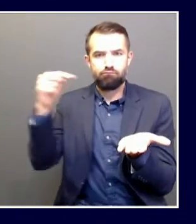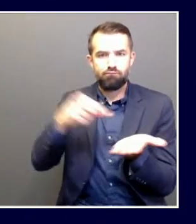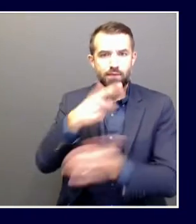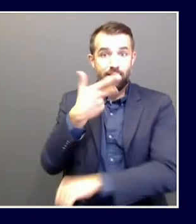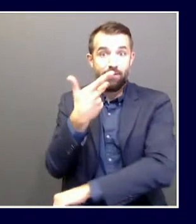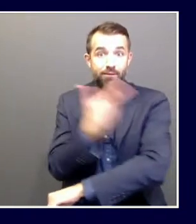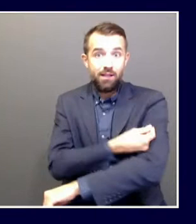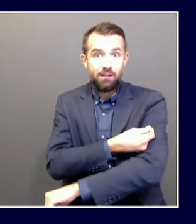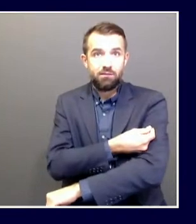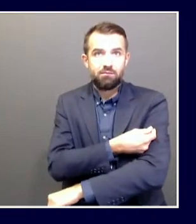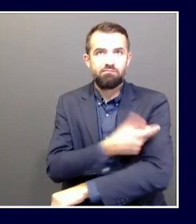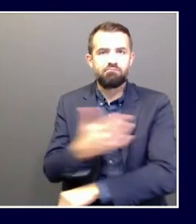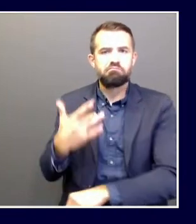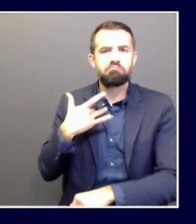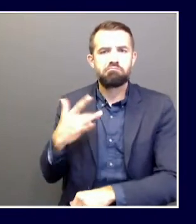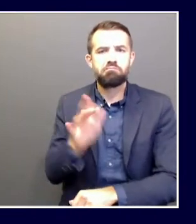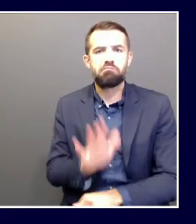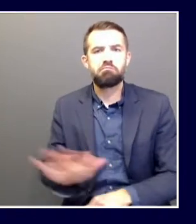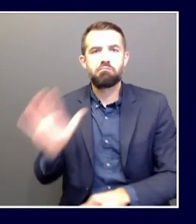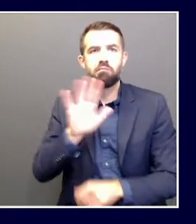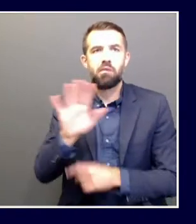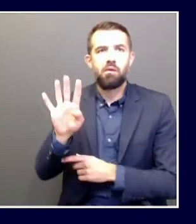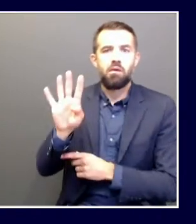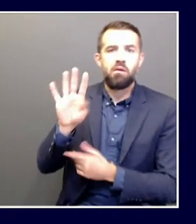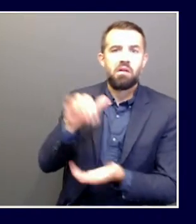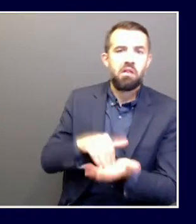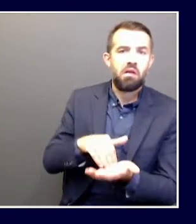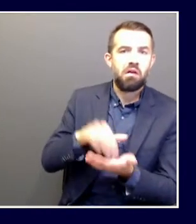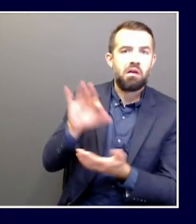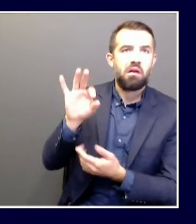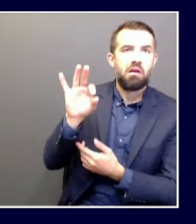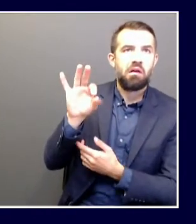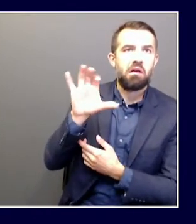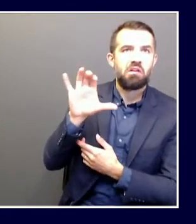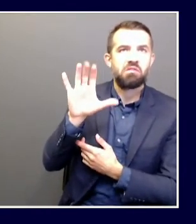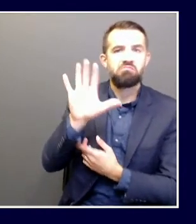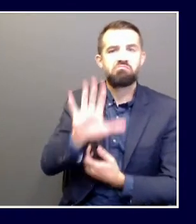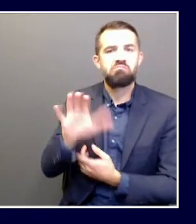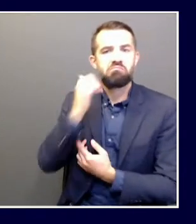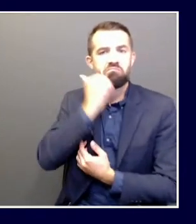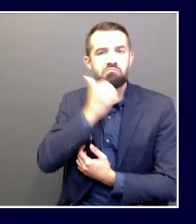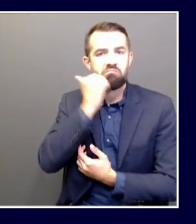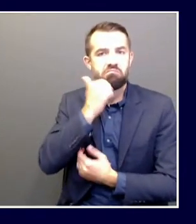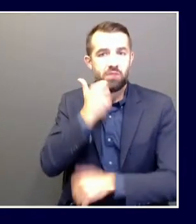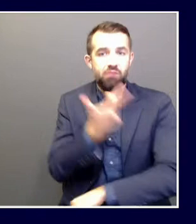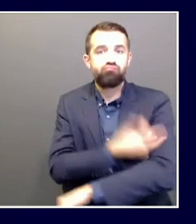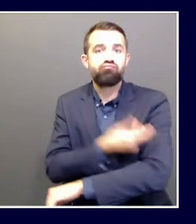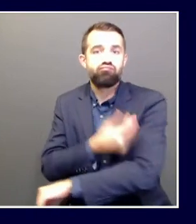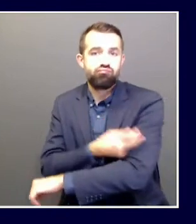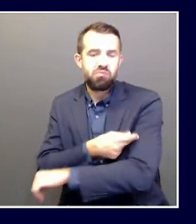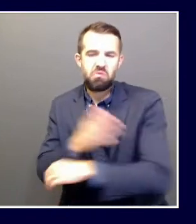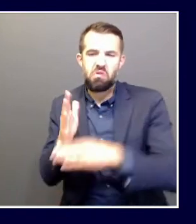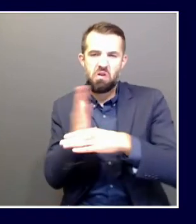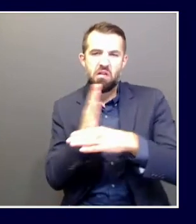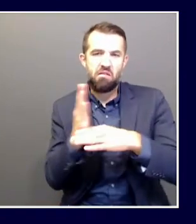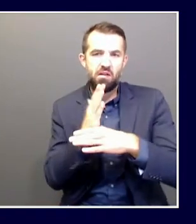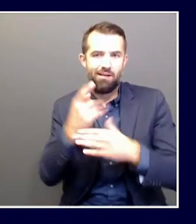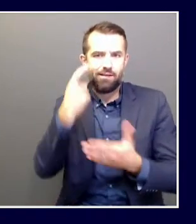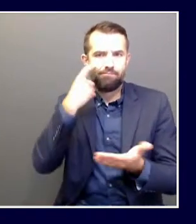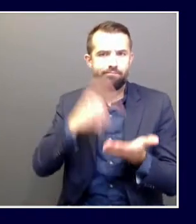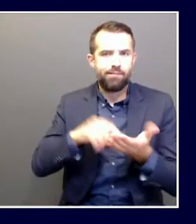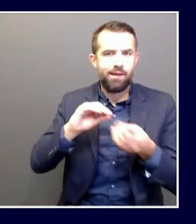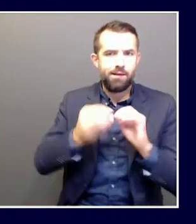per day on average and rising. Indeed, vaccine doses administered per day have